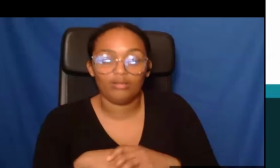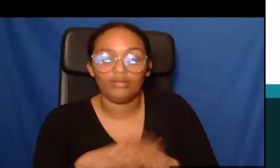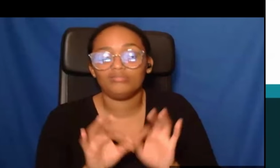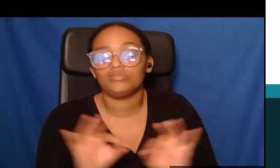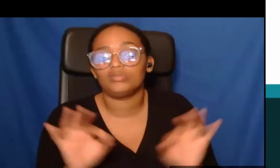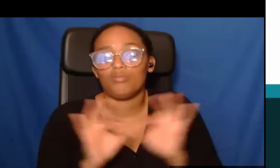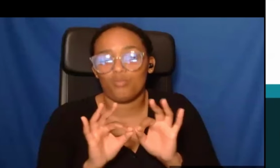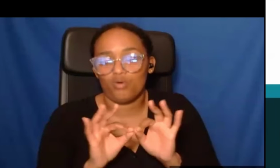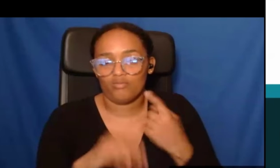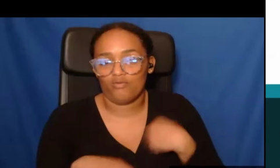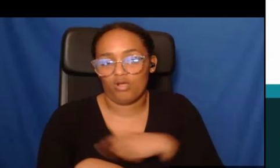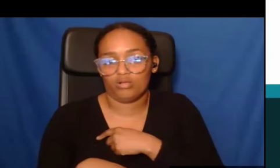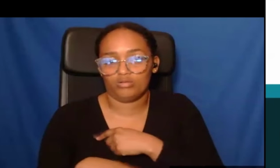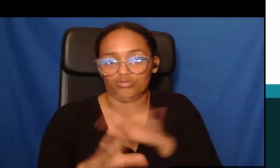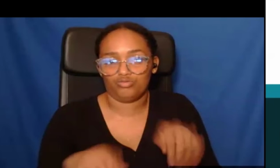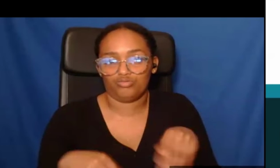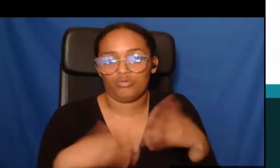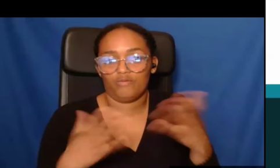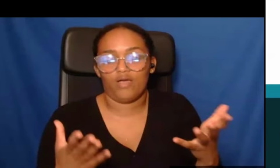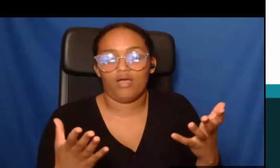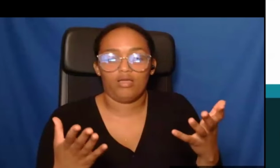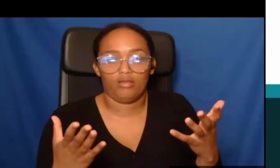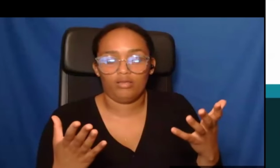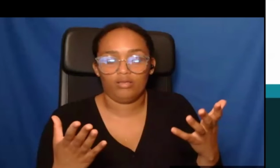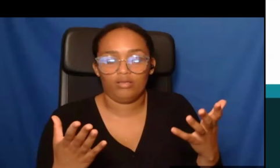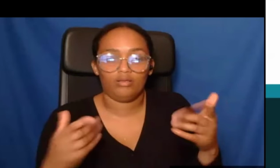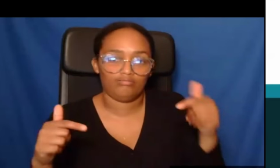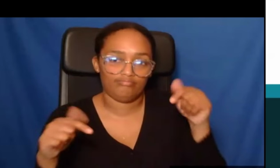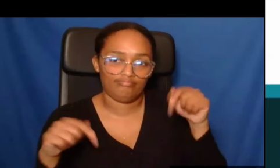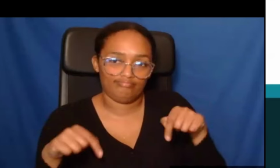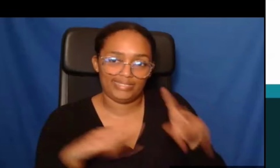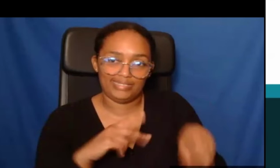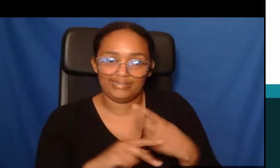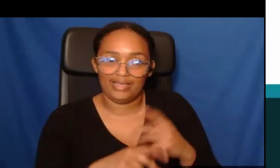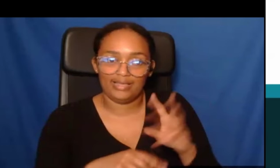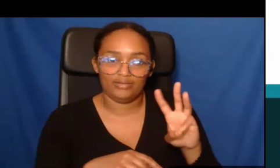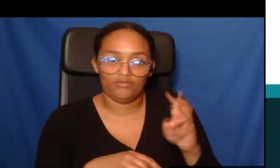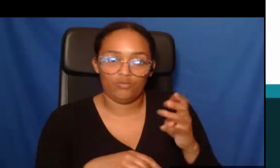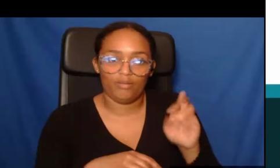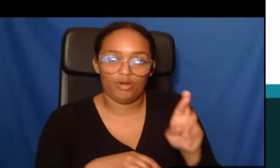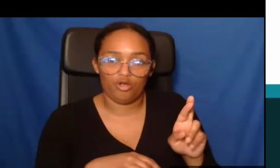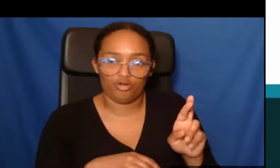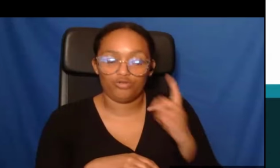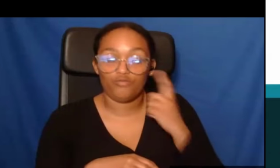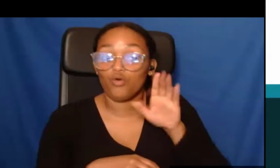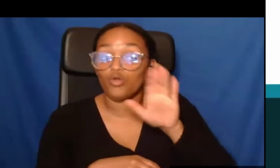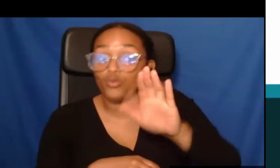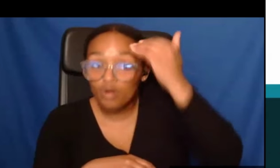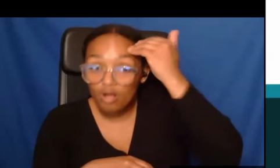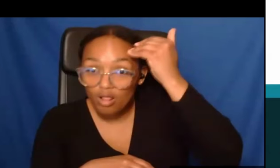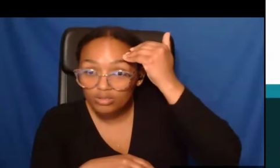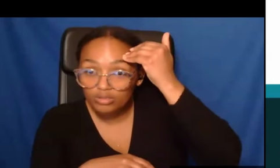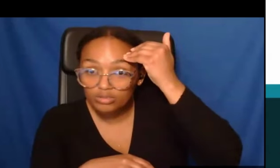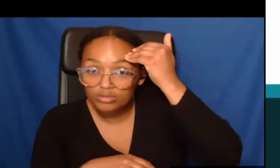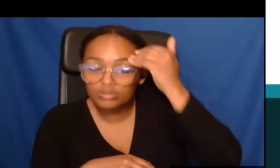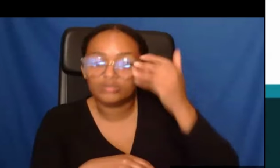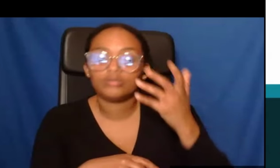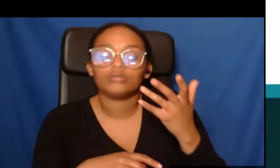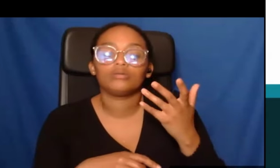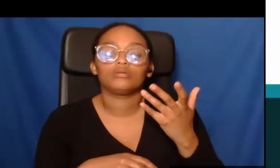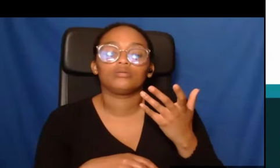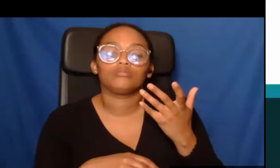be able to offer these webinars for your knowledge-based learning.